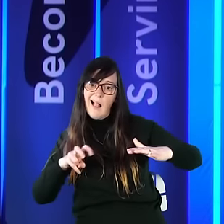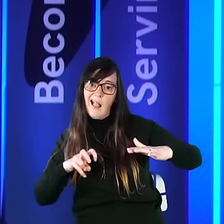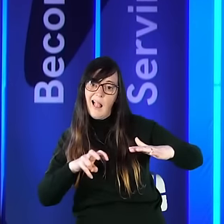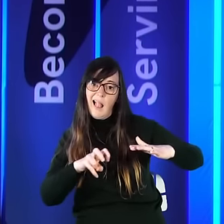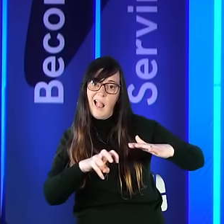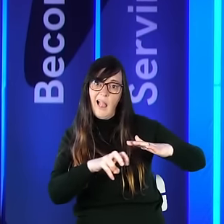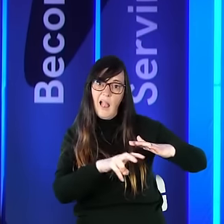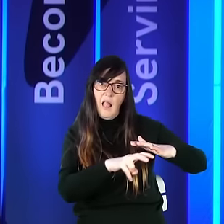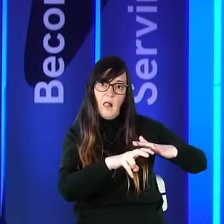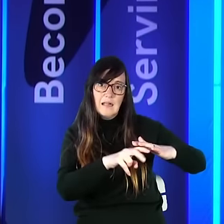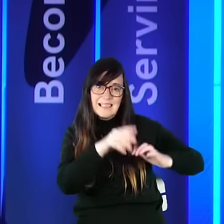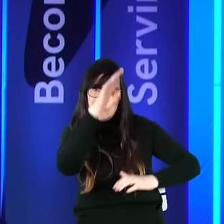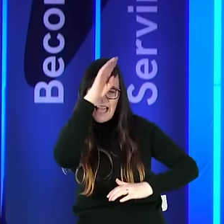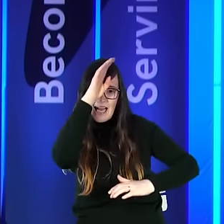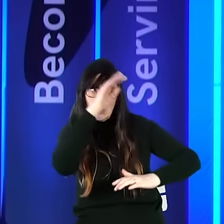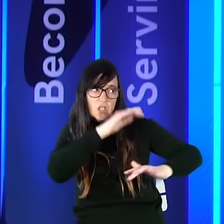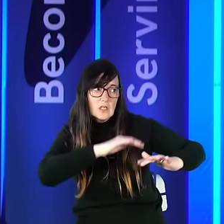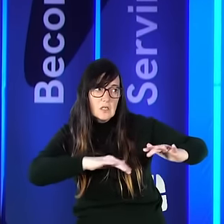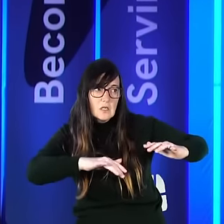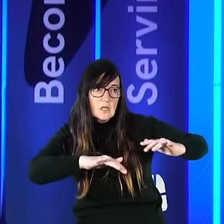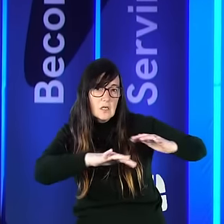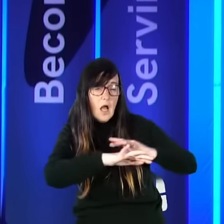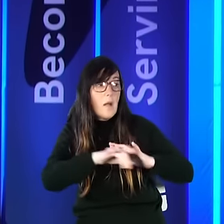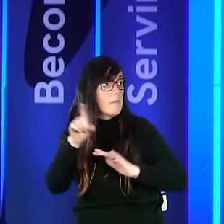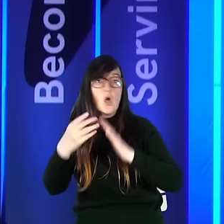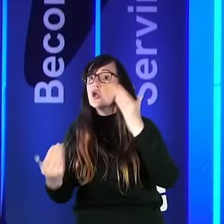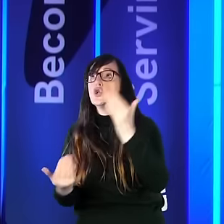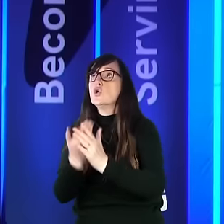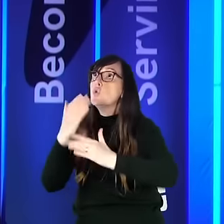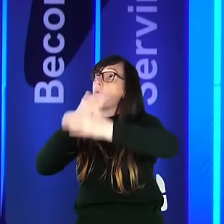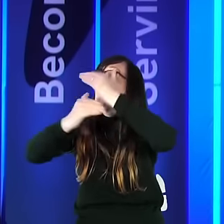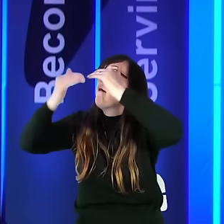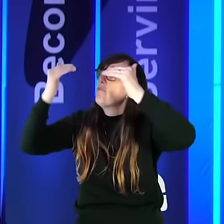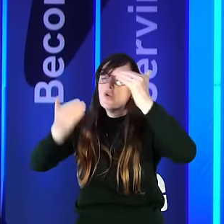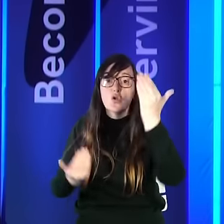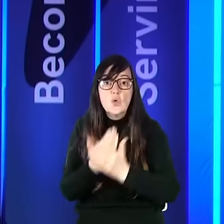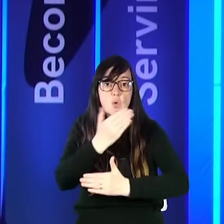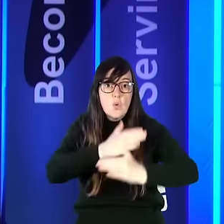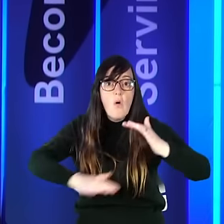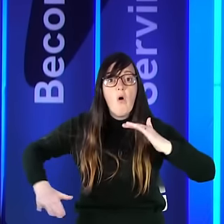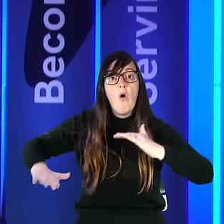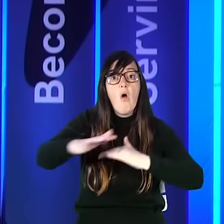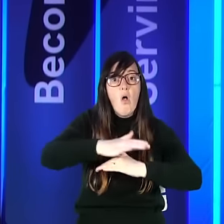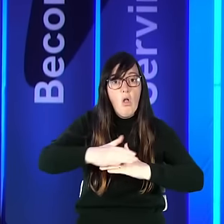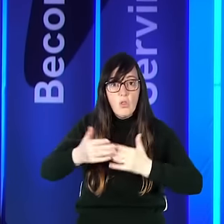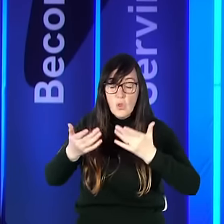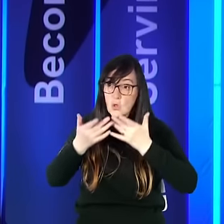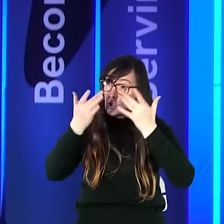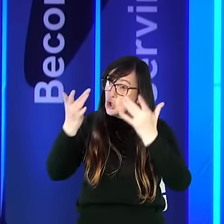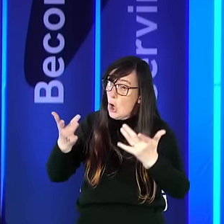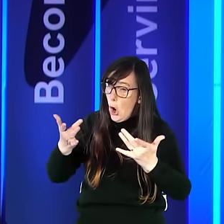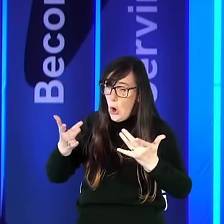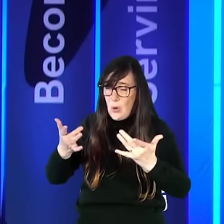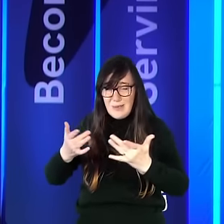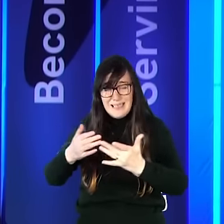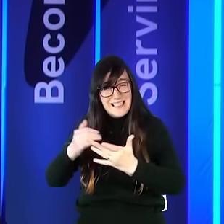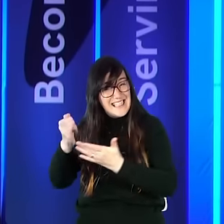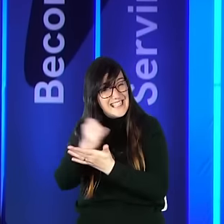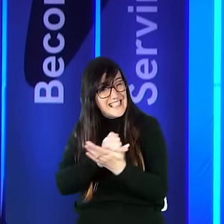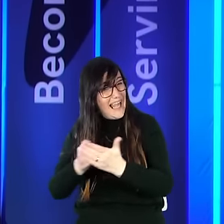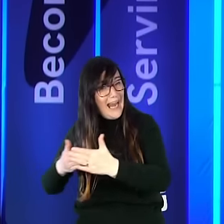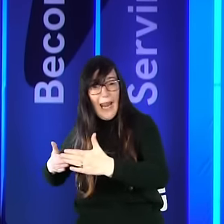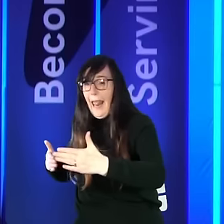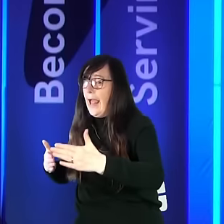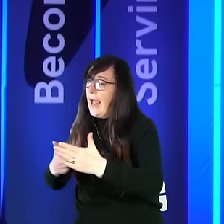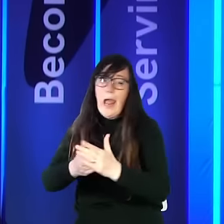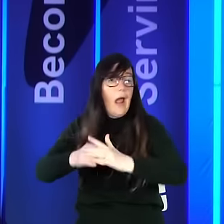But the descriptions we have of the new heavens and the new earth, which Isaiah and Revelation give us, assure us that no sin will ever enter into